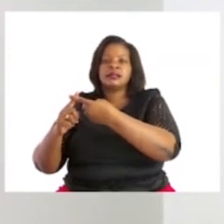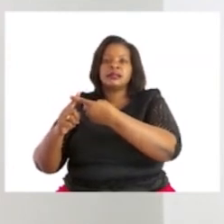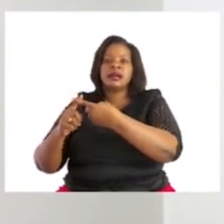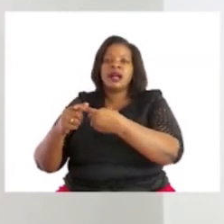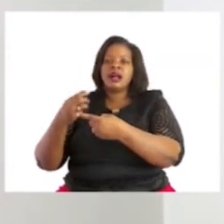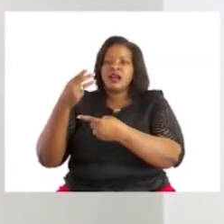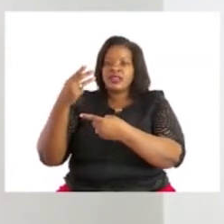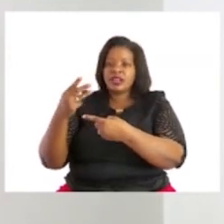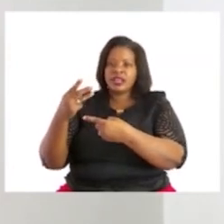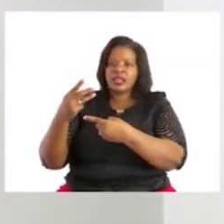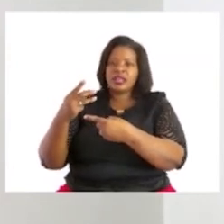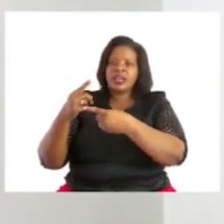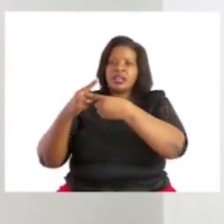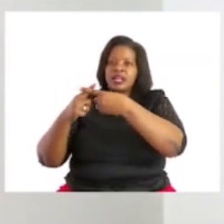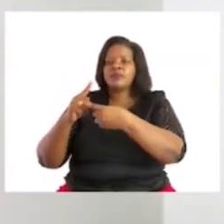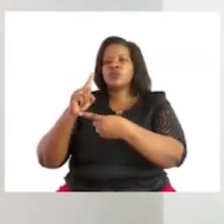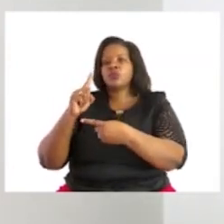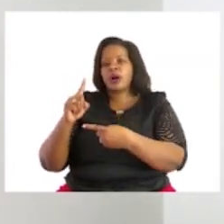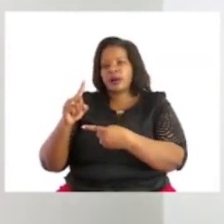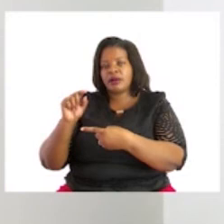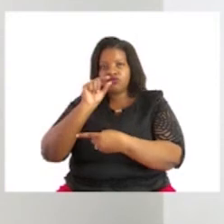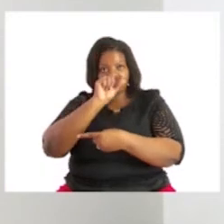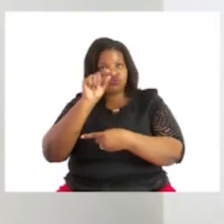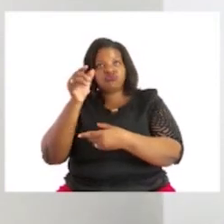3 times 1.